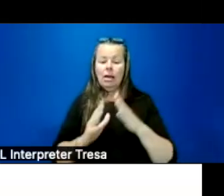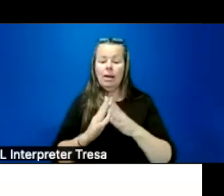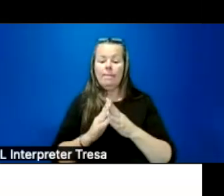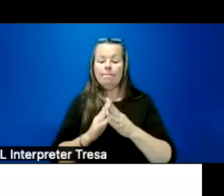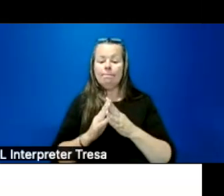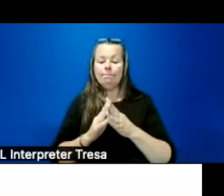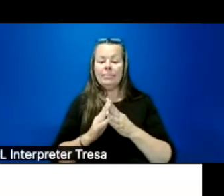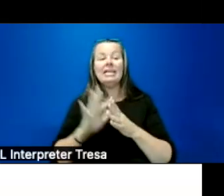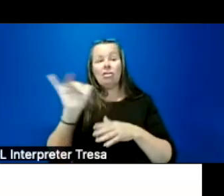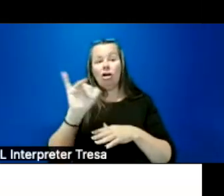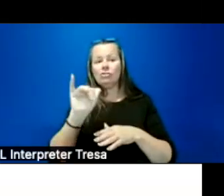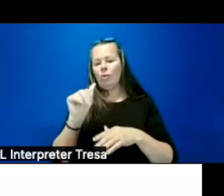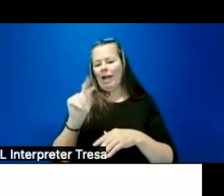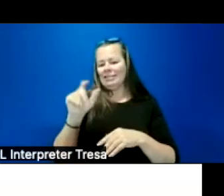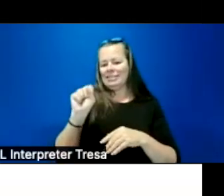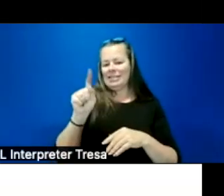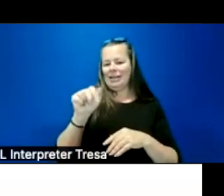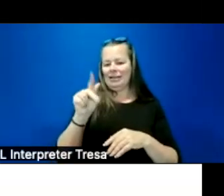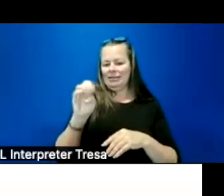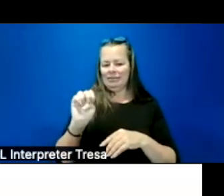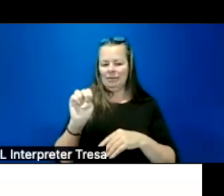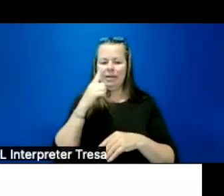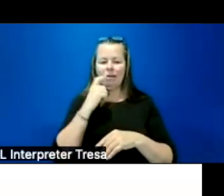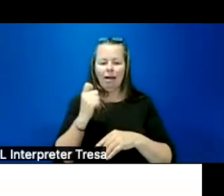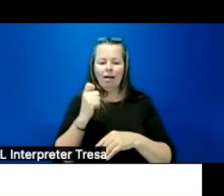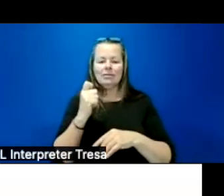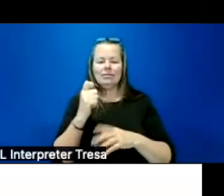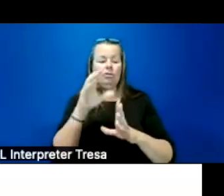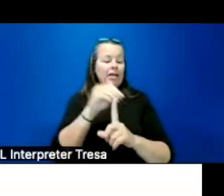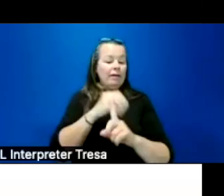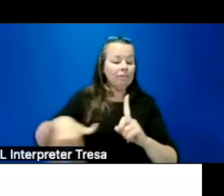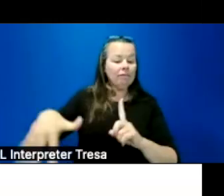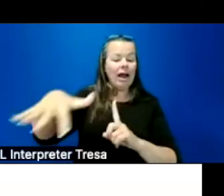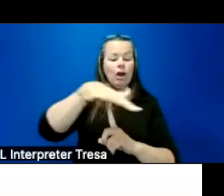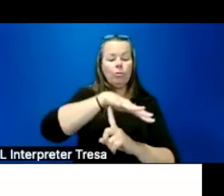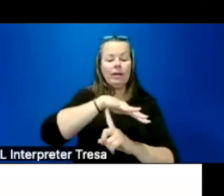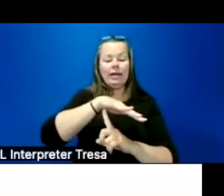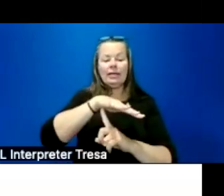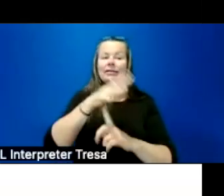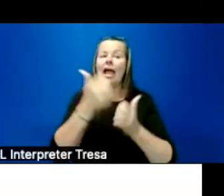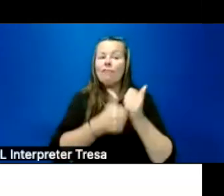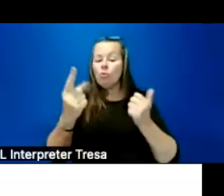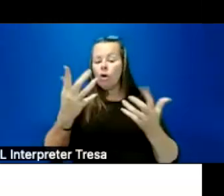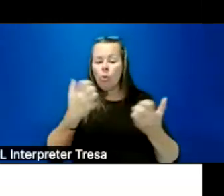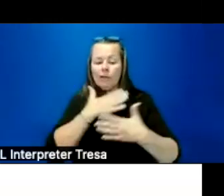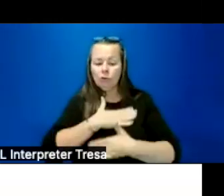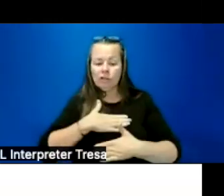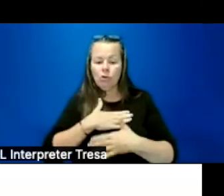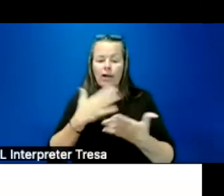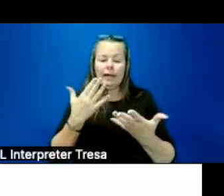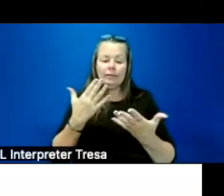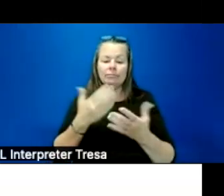are enjoying everything, it might be the cinema, the theater, at home. So everything